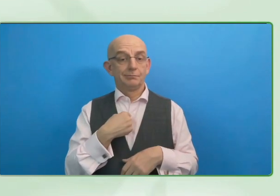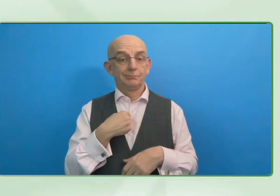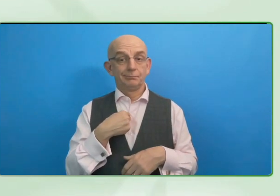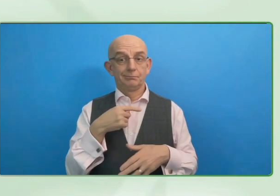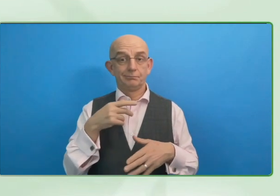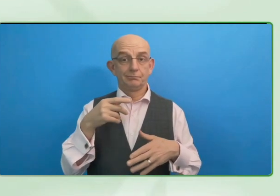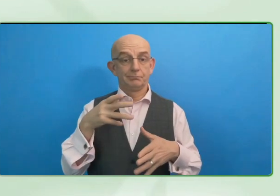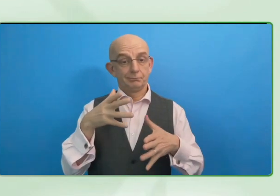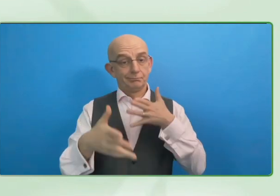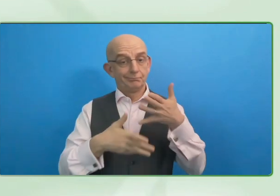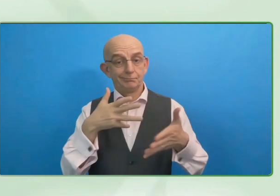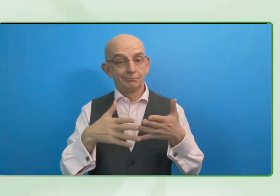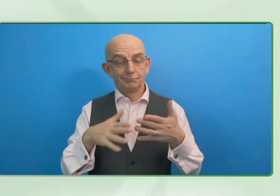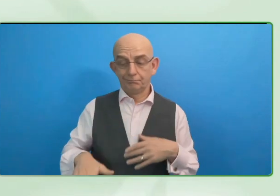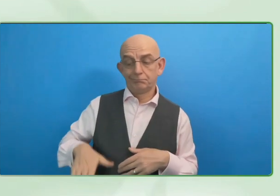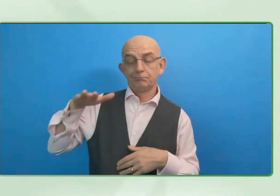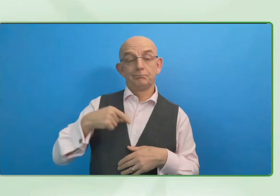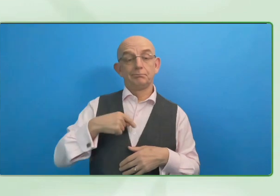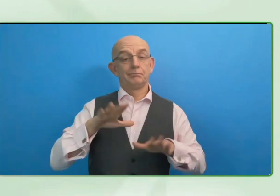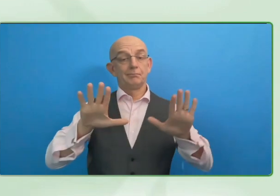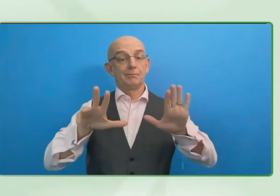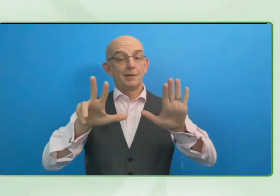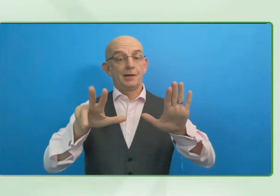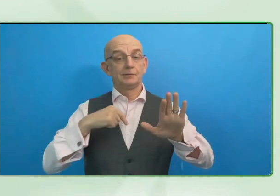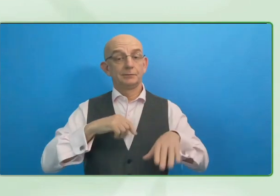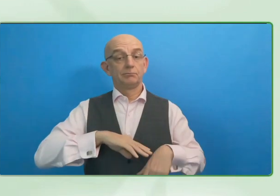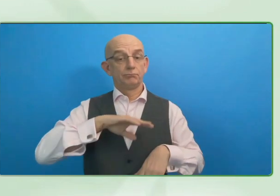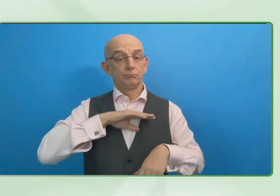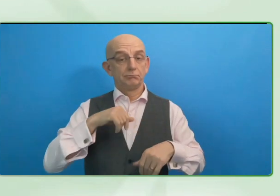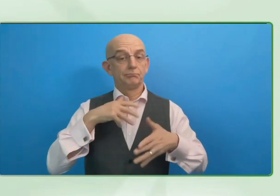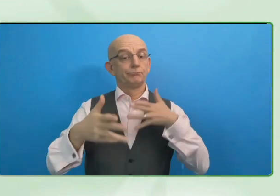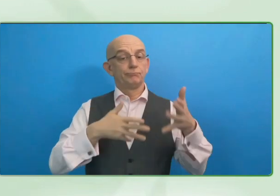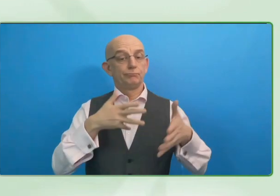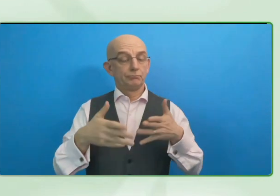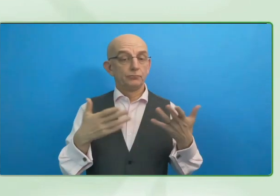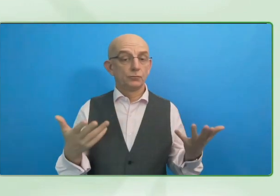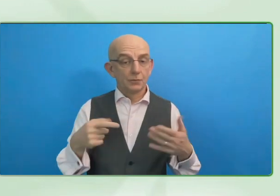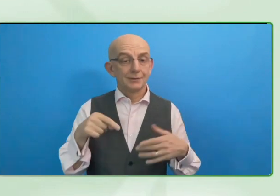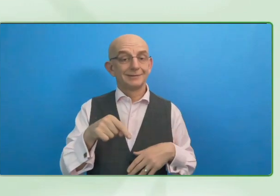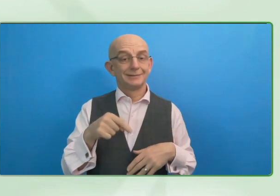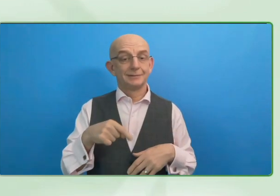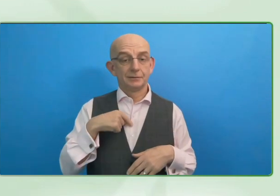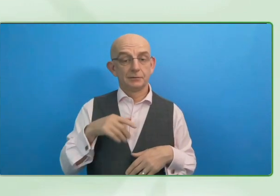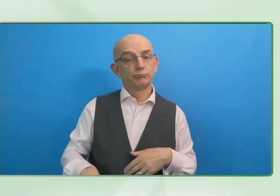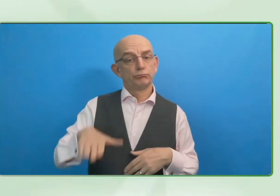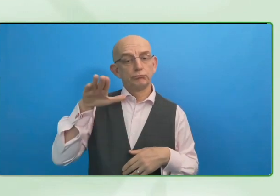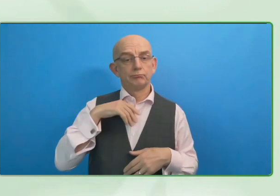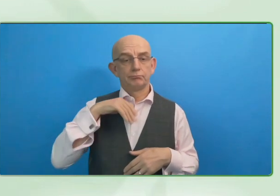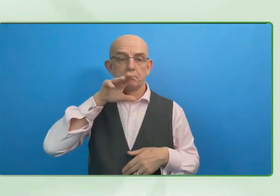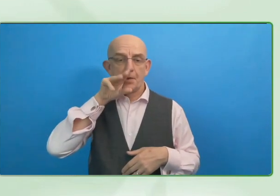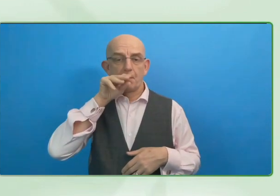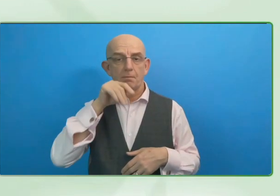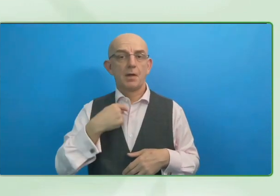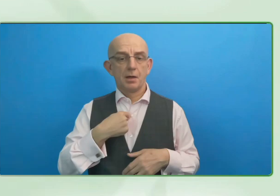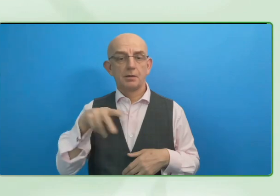old. And so I spent the first part of my life using speech only and lip reading in class,